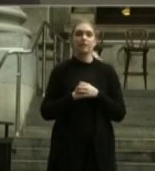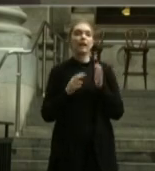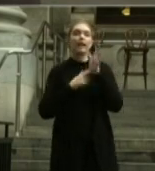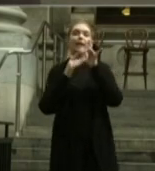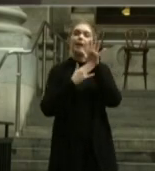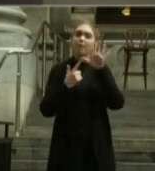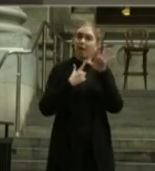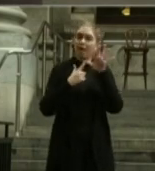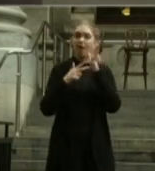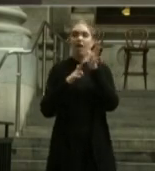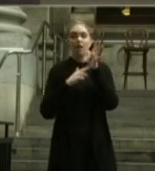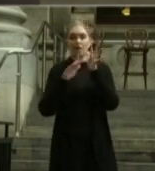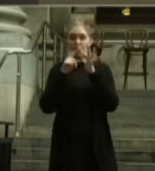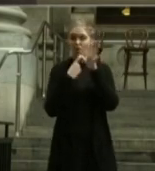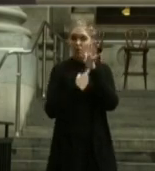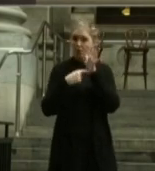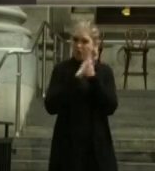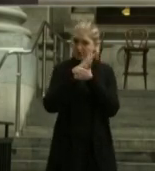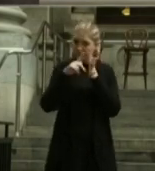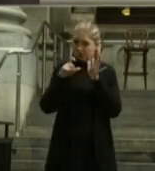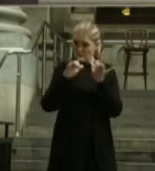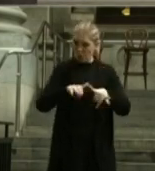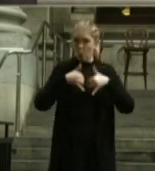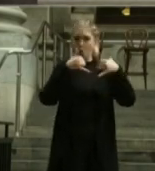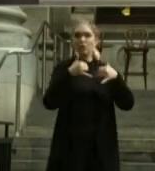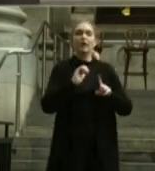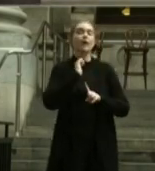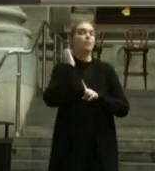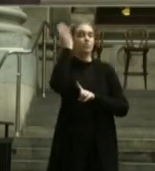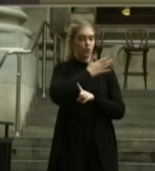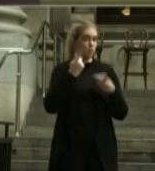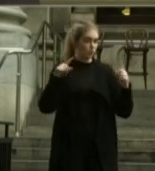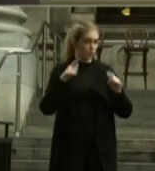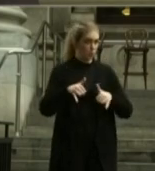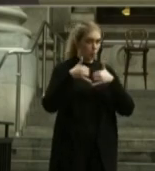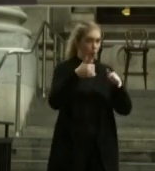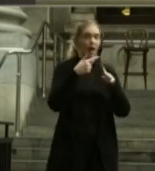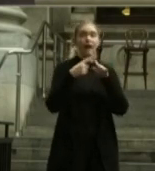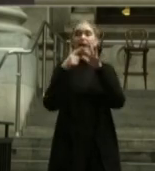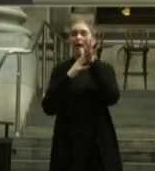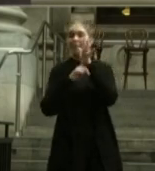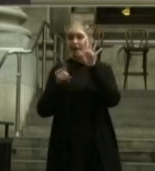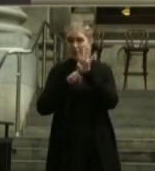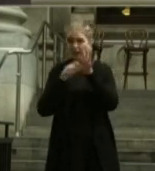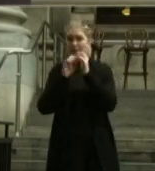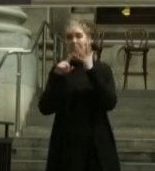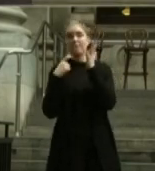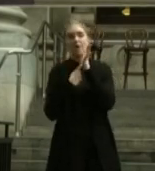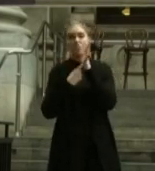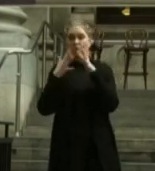Nimma unearthed award of the 2021 National Indigenous Music Awards and the Emily Burrows Award